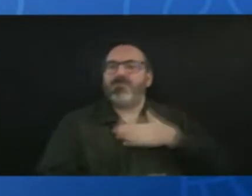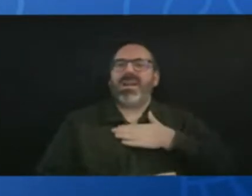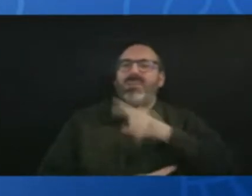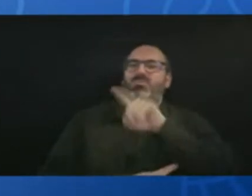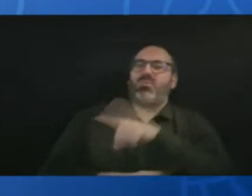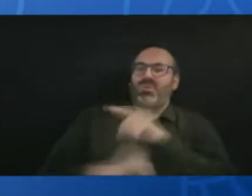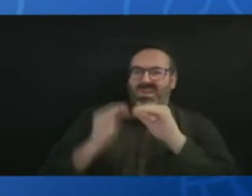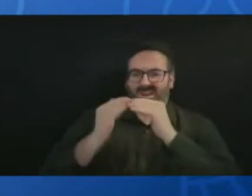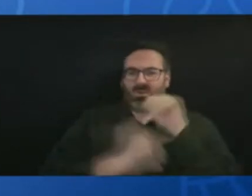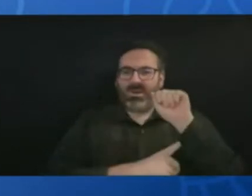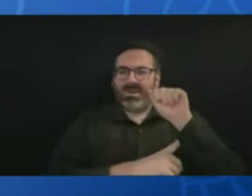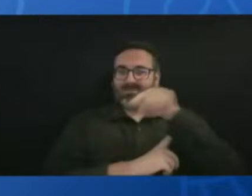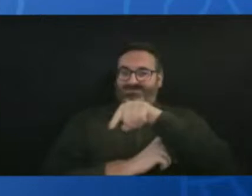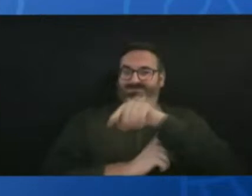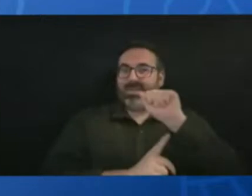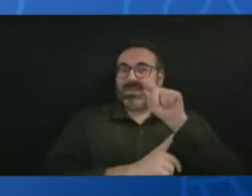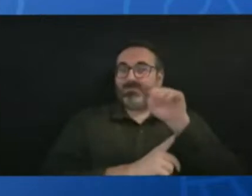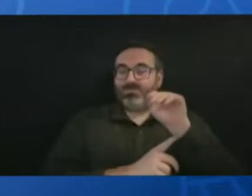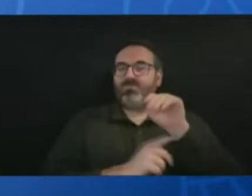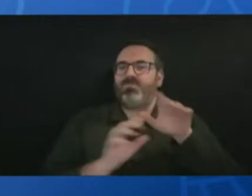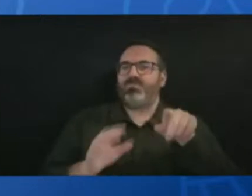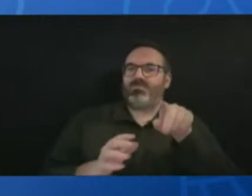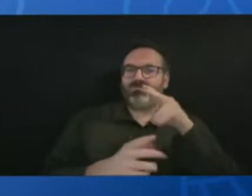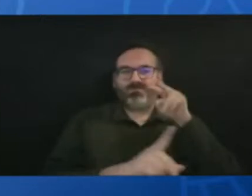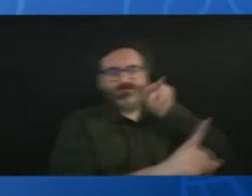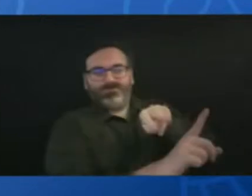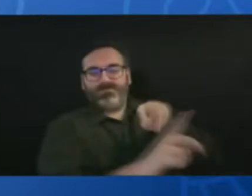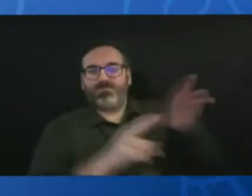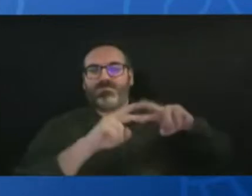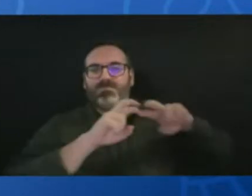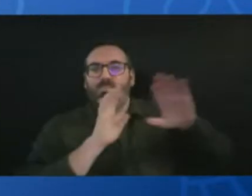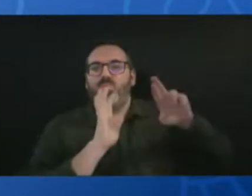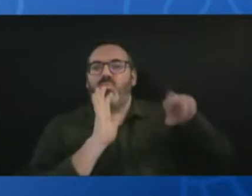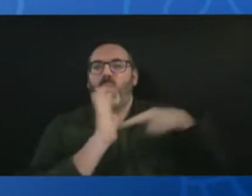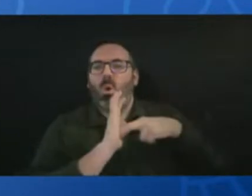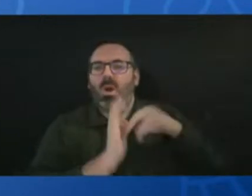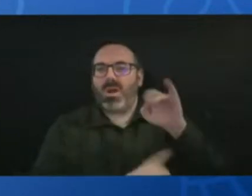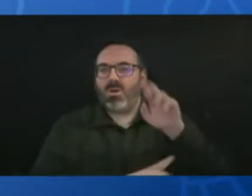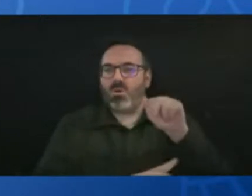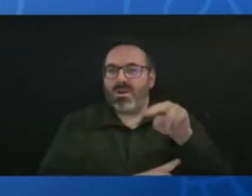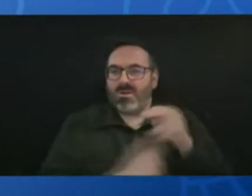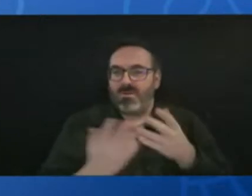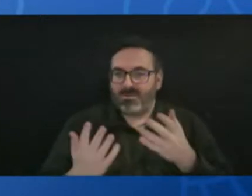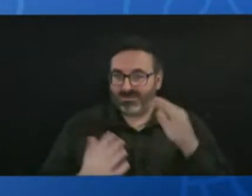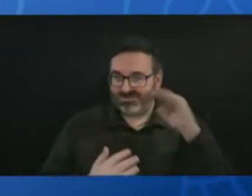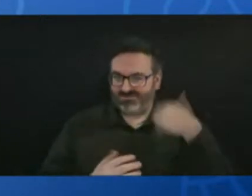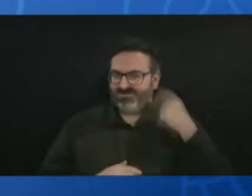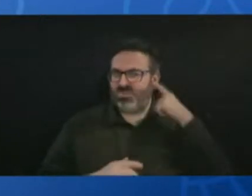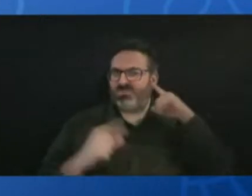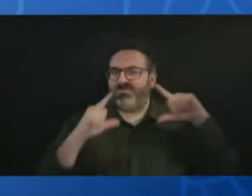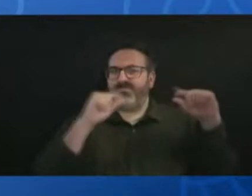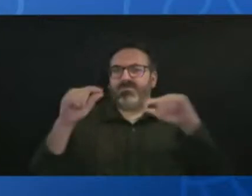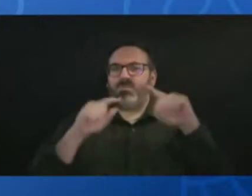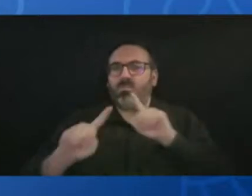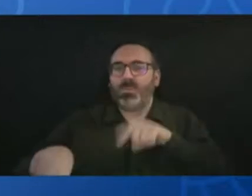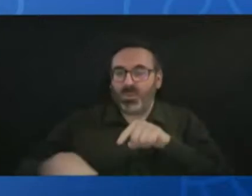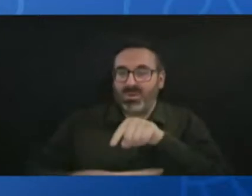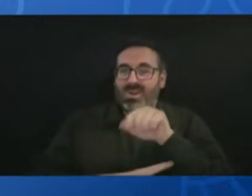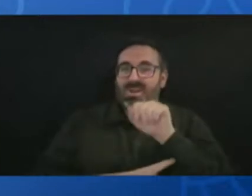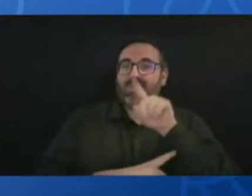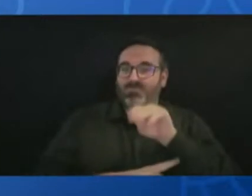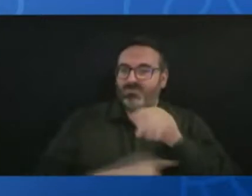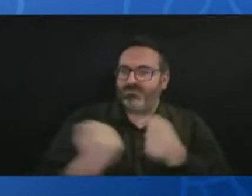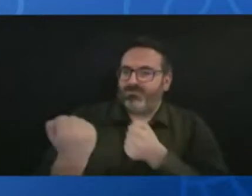question, there were reports circulating that this administration, including State Department, has requested the Iraqi government to dissolve